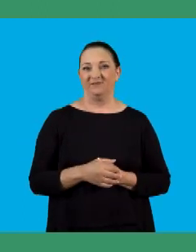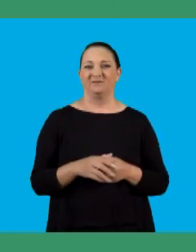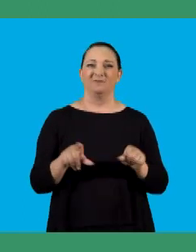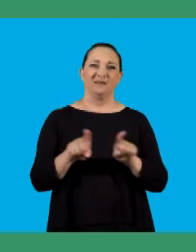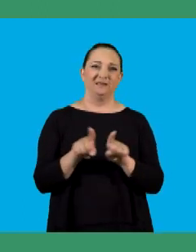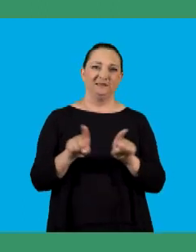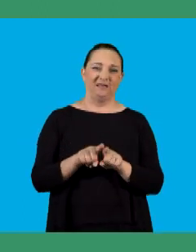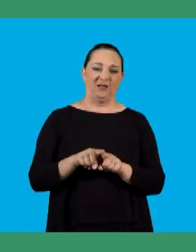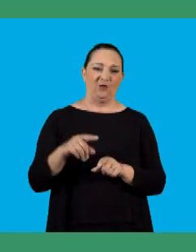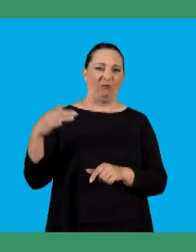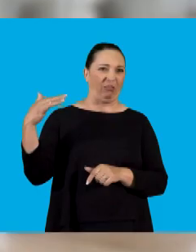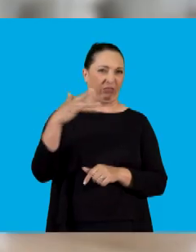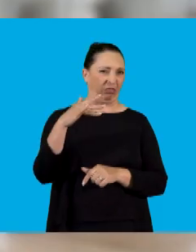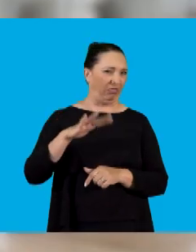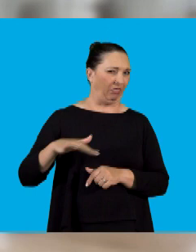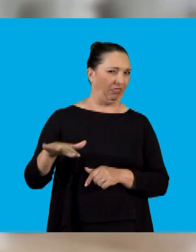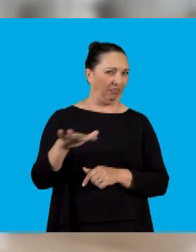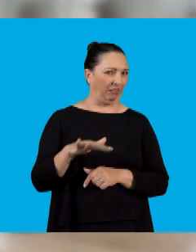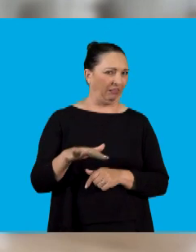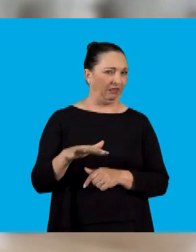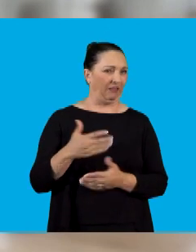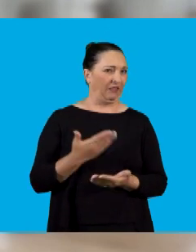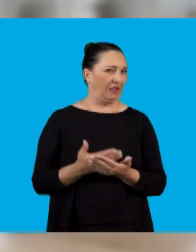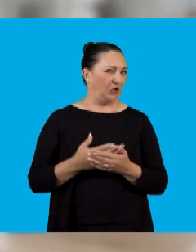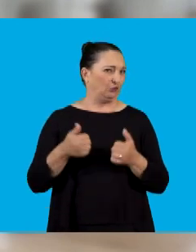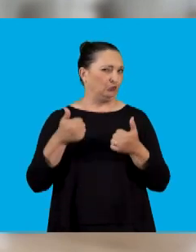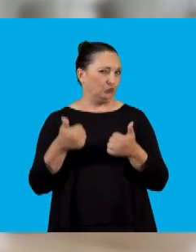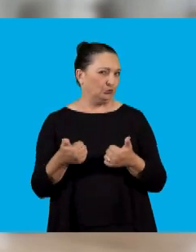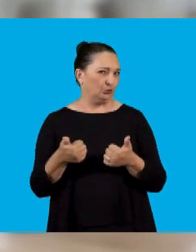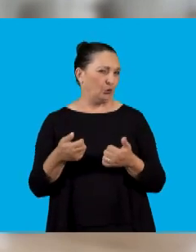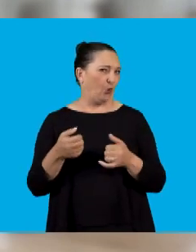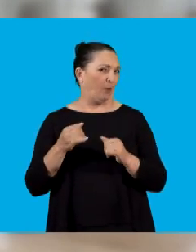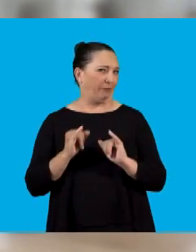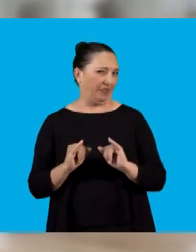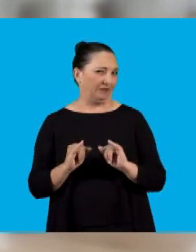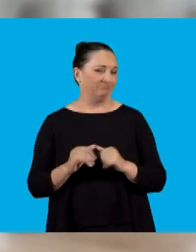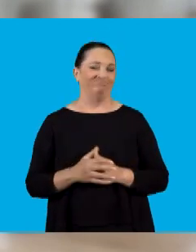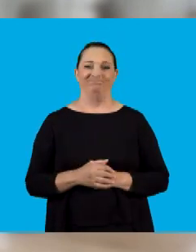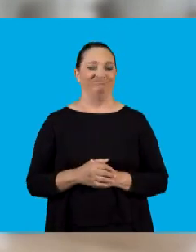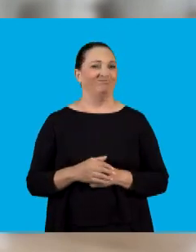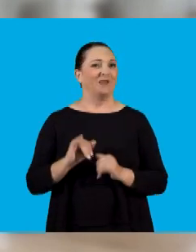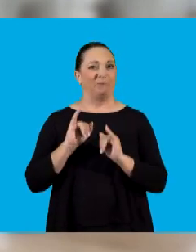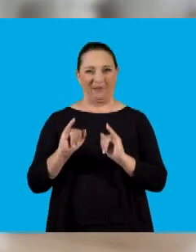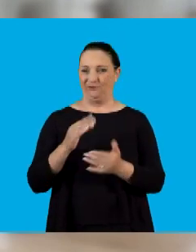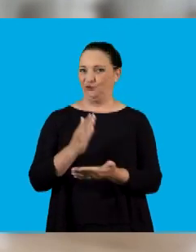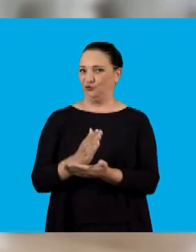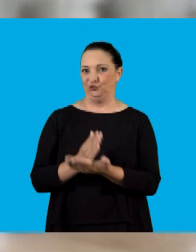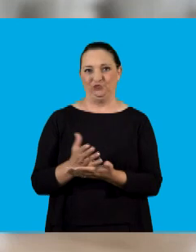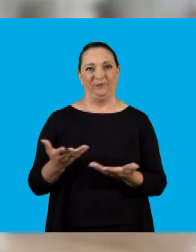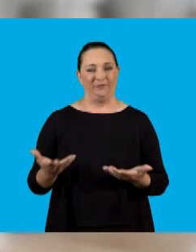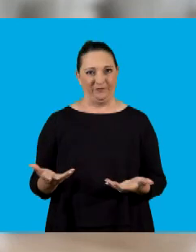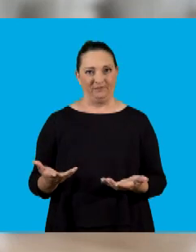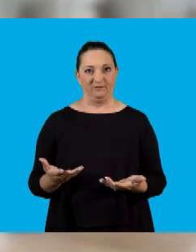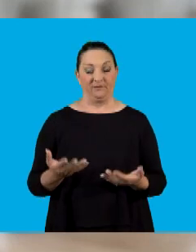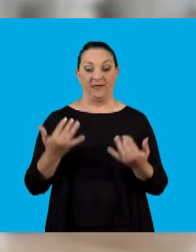I pollute the environment, is it going to give me a good outcome or a bad one? Definitely a bad one.